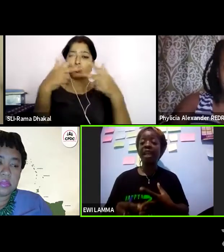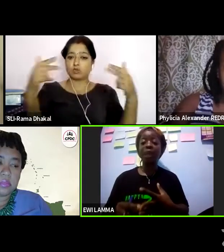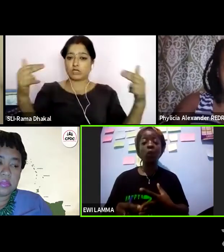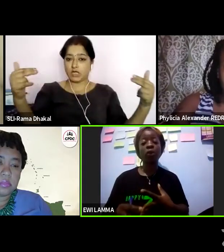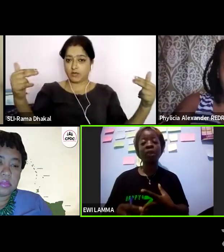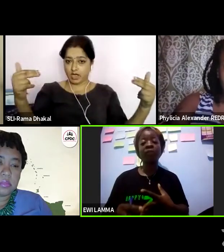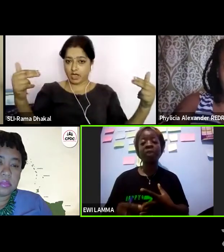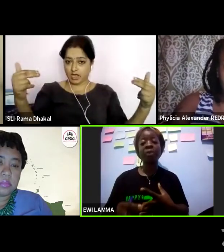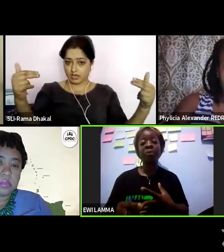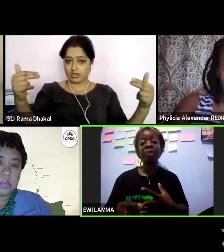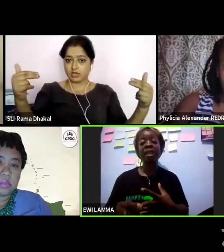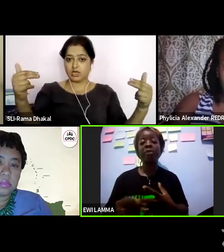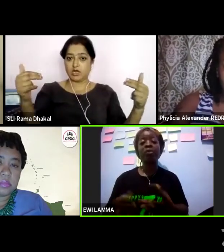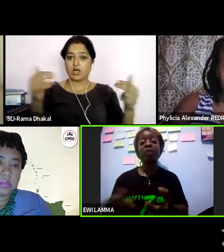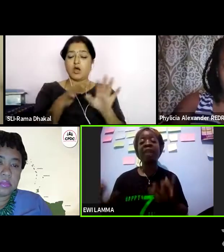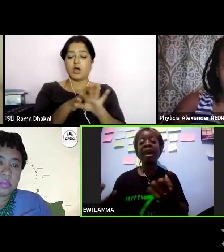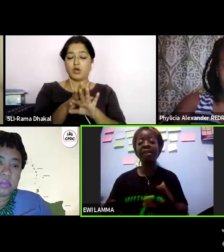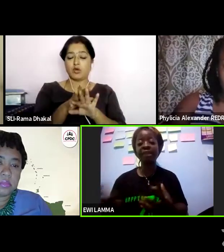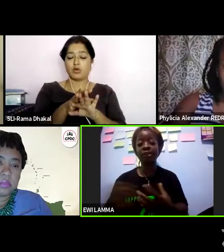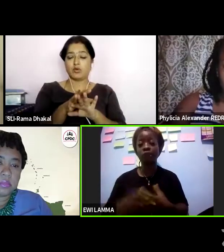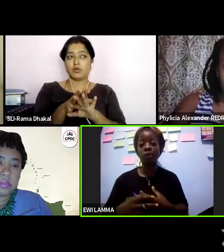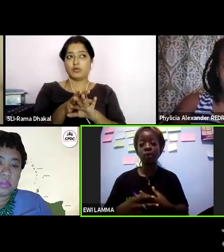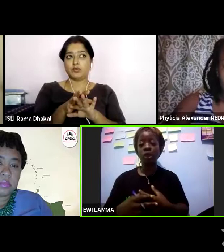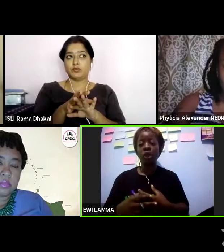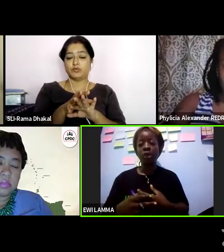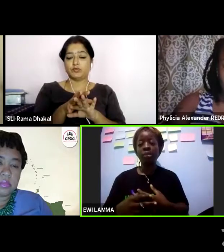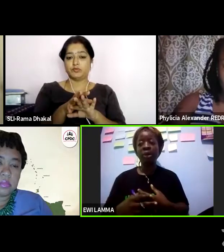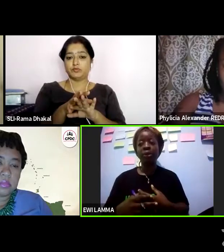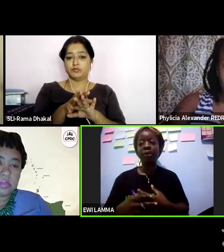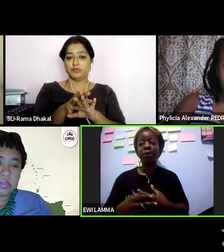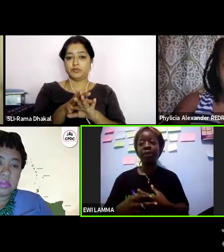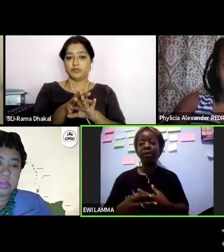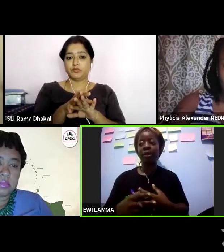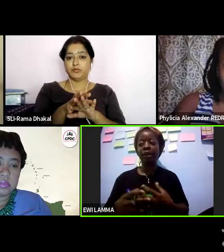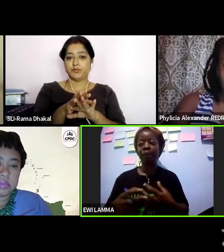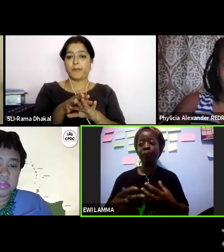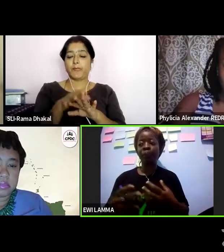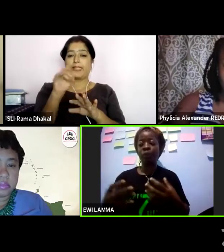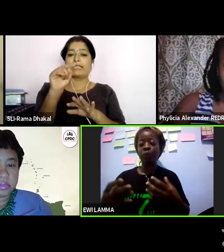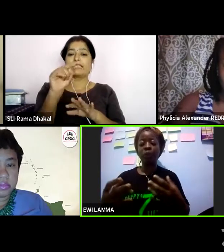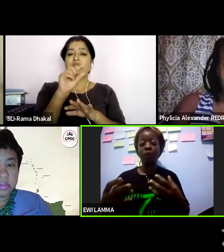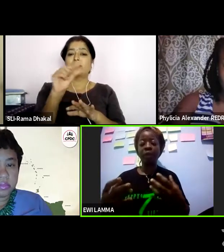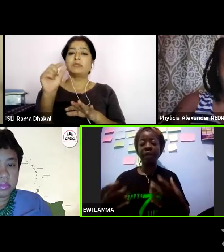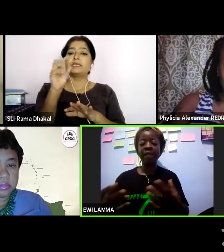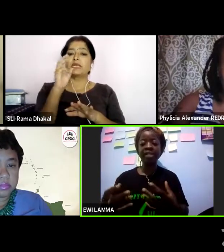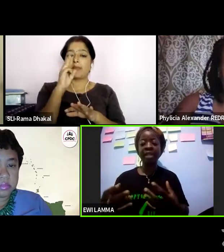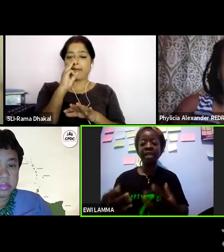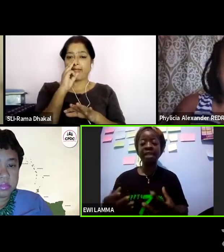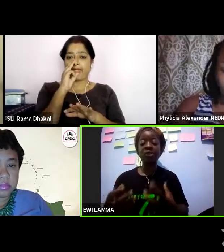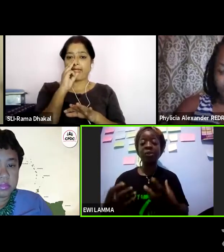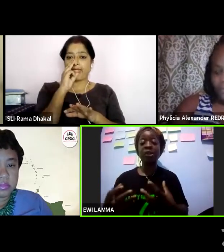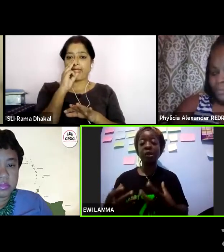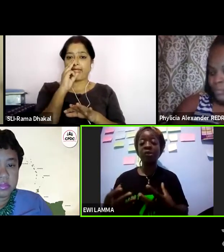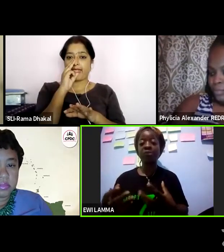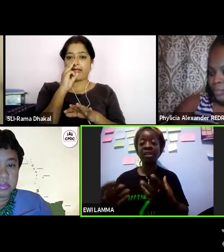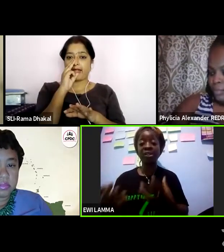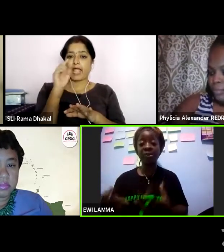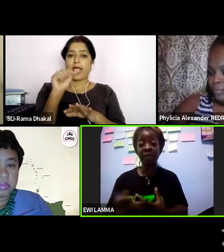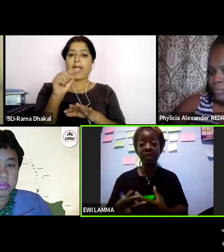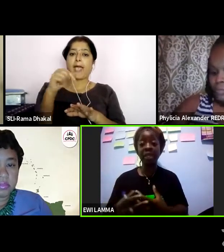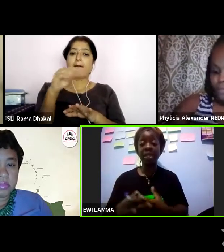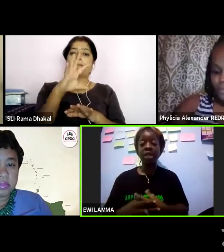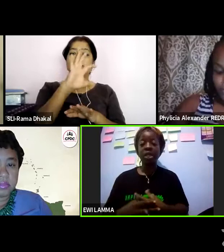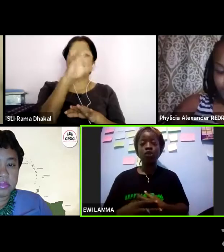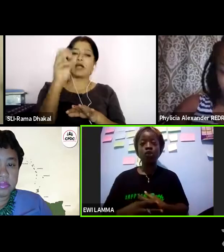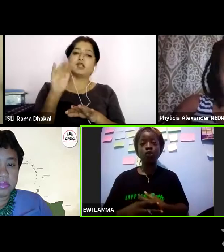we at the local level might not be able to have access to, but with organizations like that supporting us